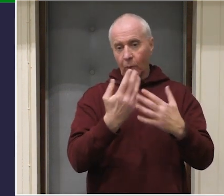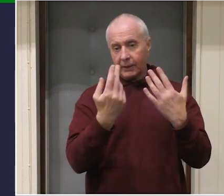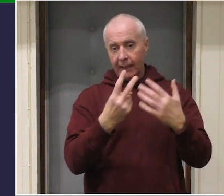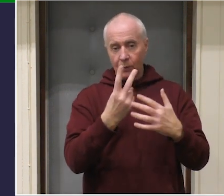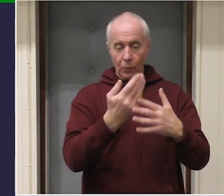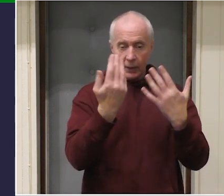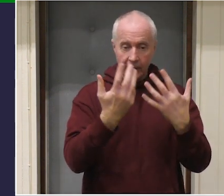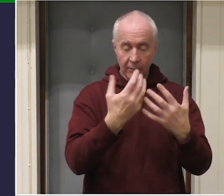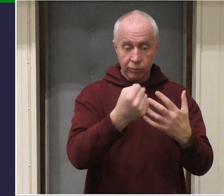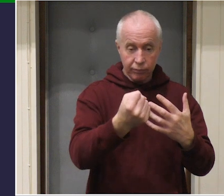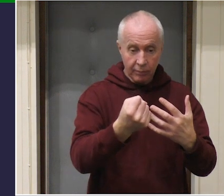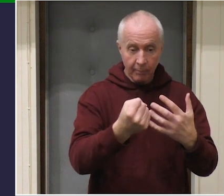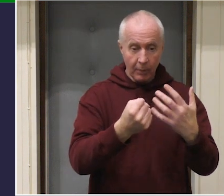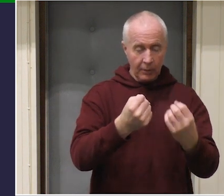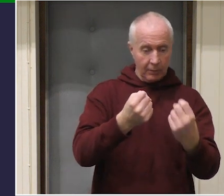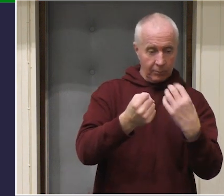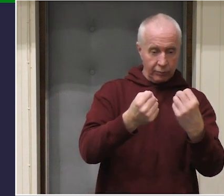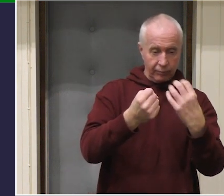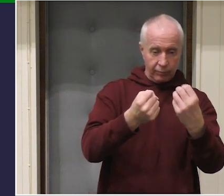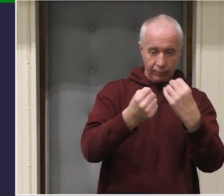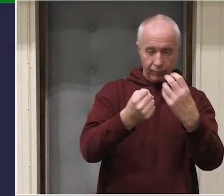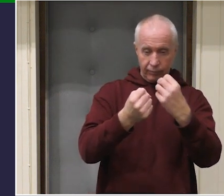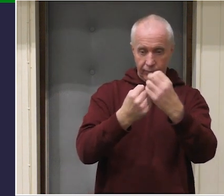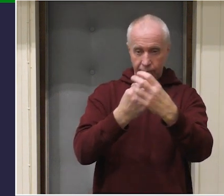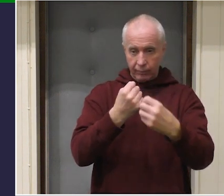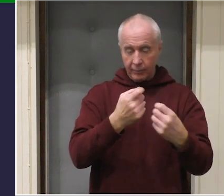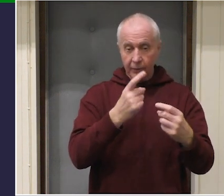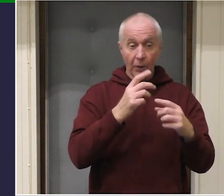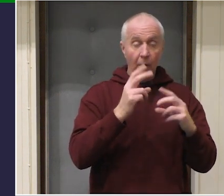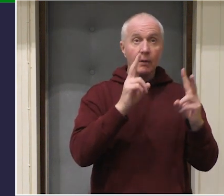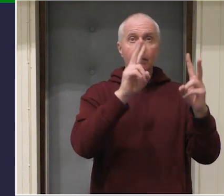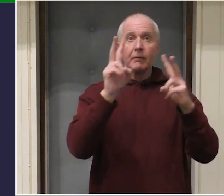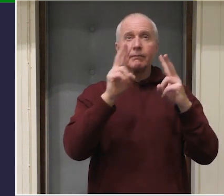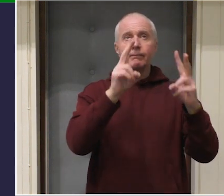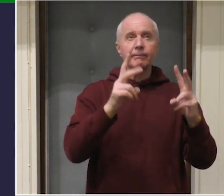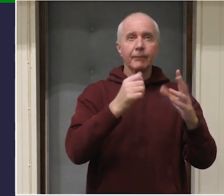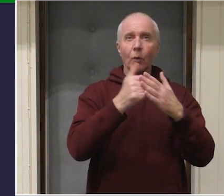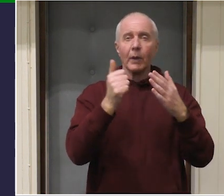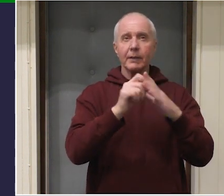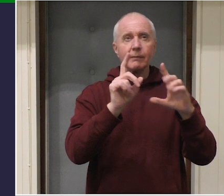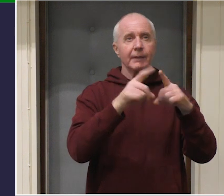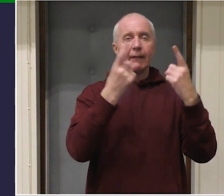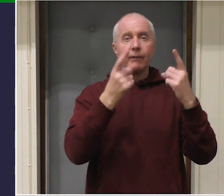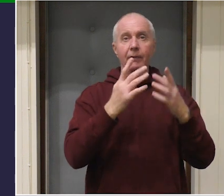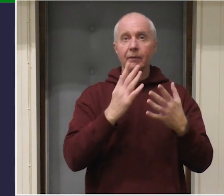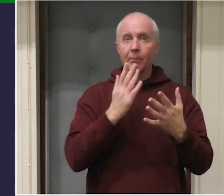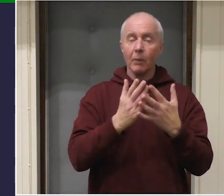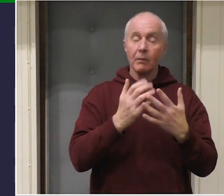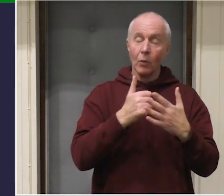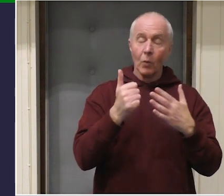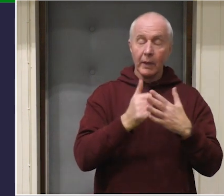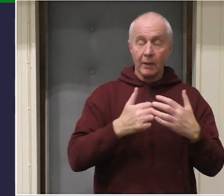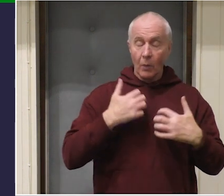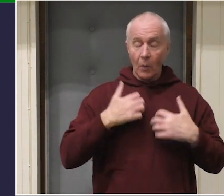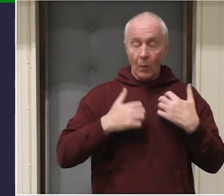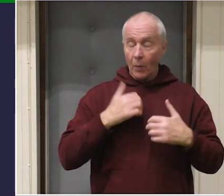back again. But there's lots of other ones always happening all the time. So this light curve looks different every time you look at it. But interesting all the time. Now